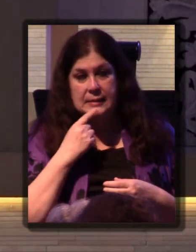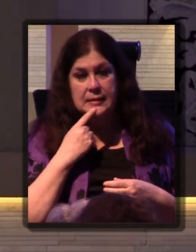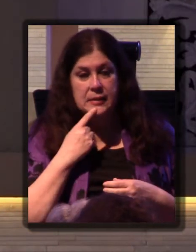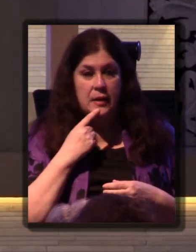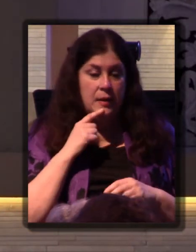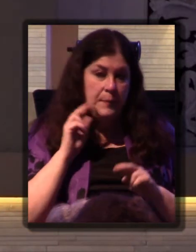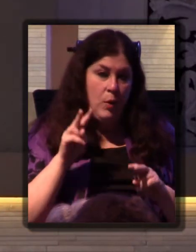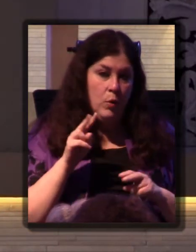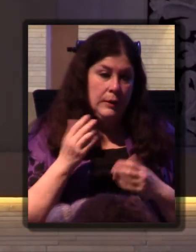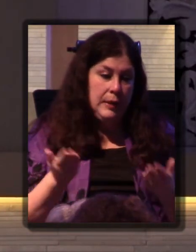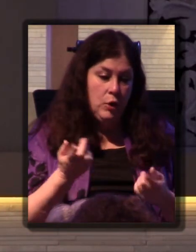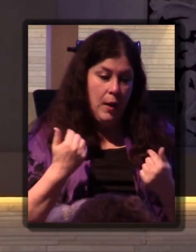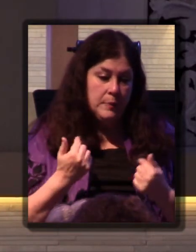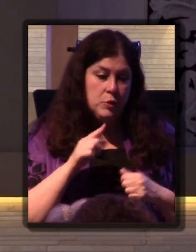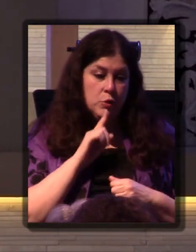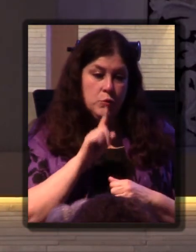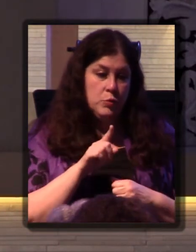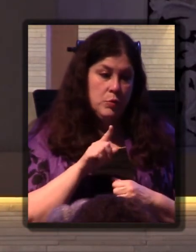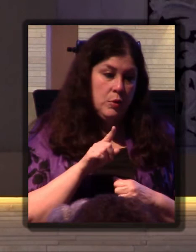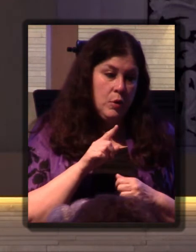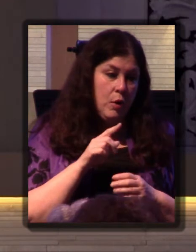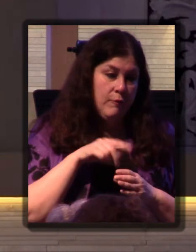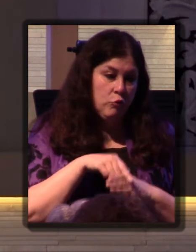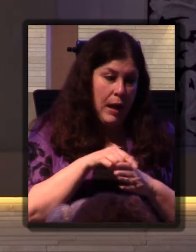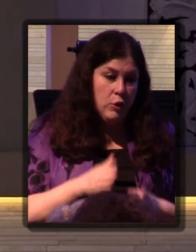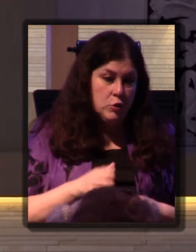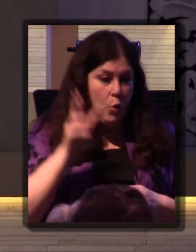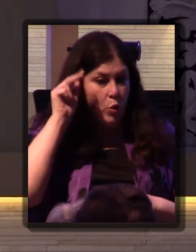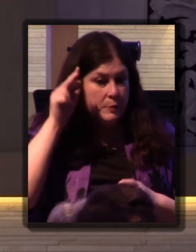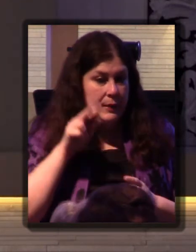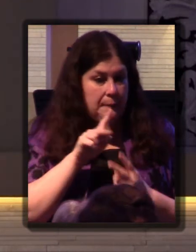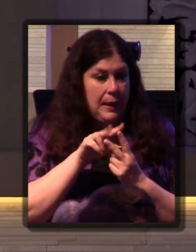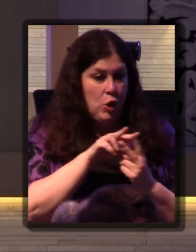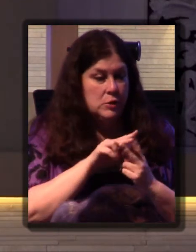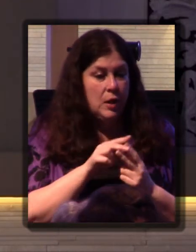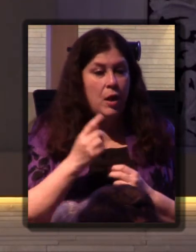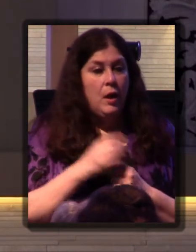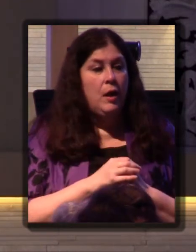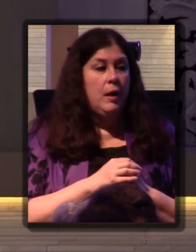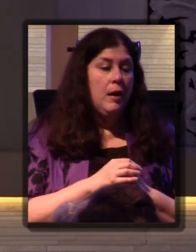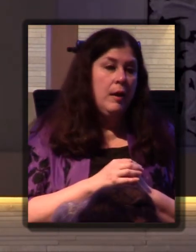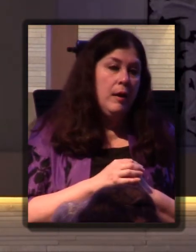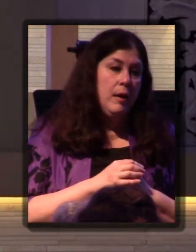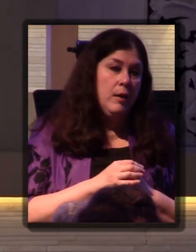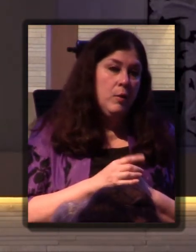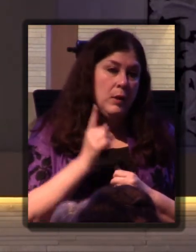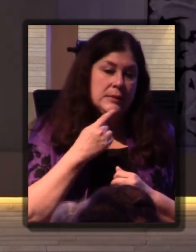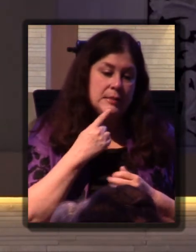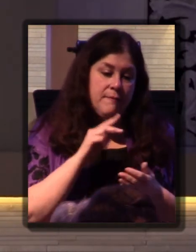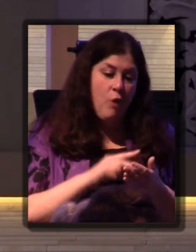In verse 9, he says, "Now behold, here comes a troop of riders, horsemen in pairs. And one